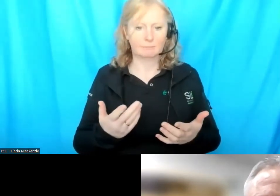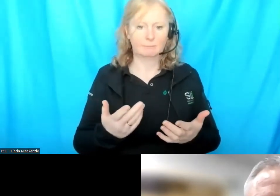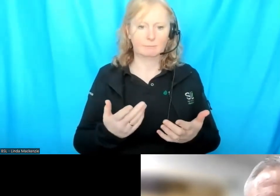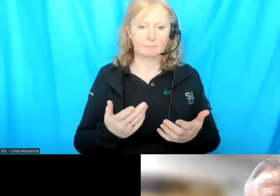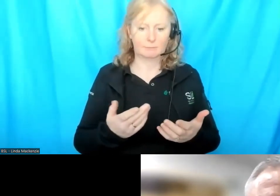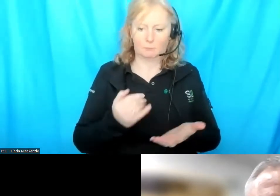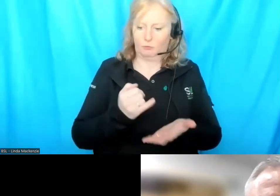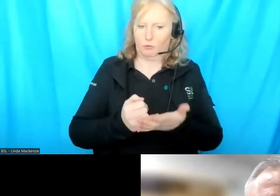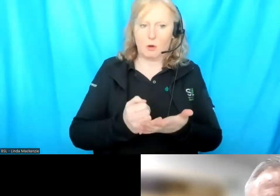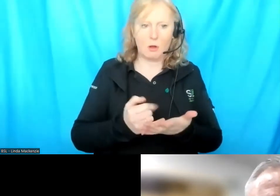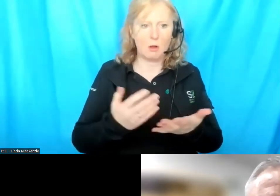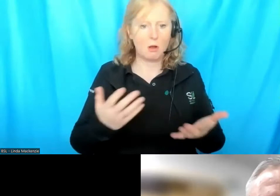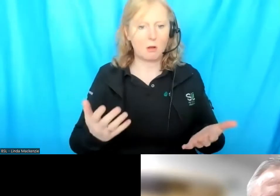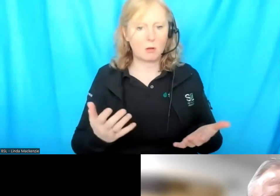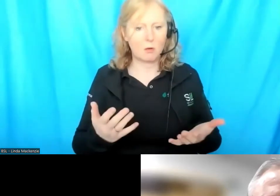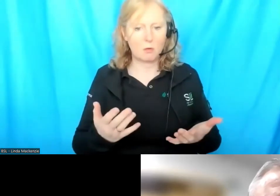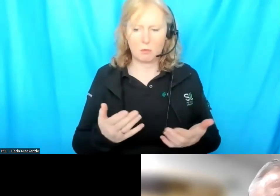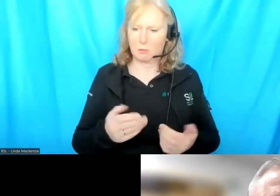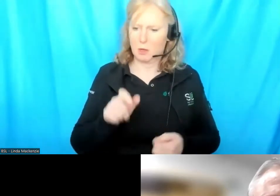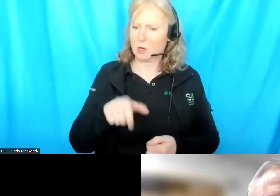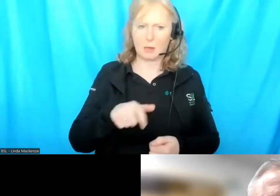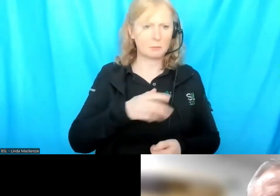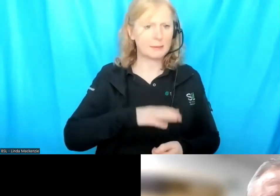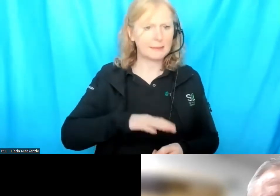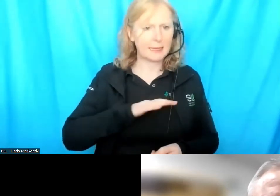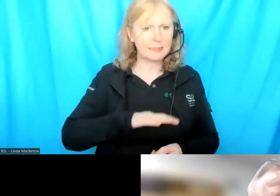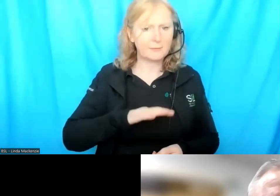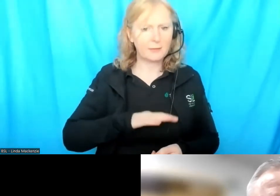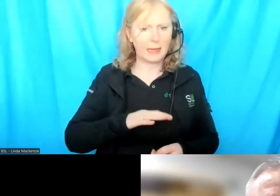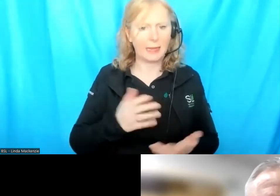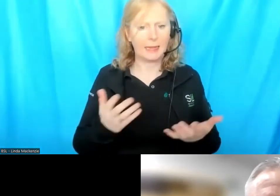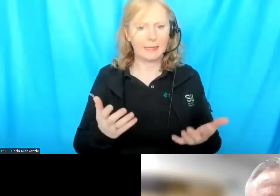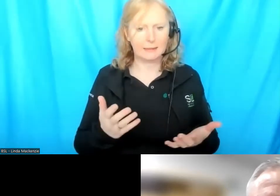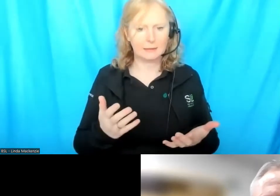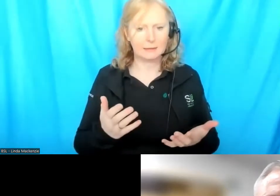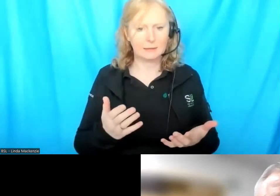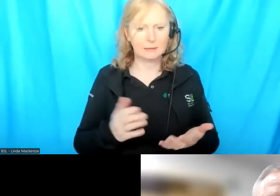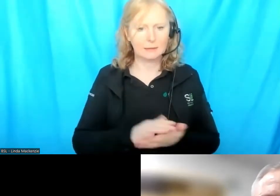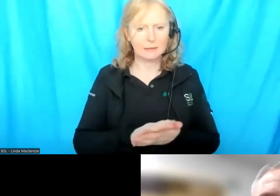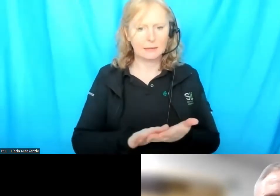wrong, or the customer satisfied, and the passenger could